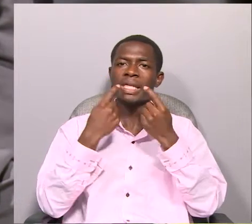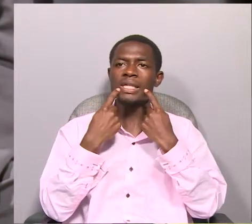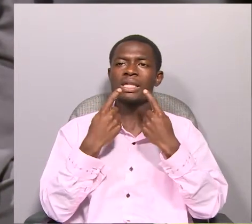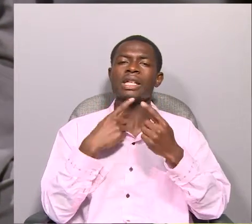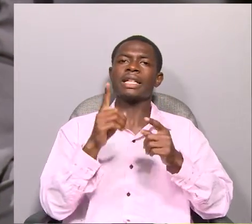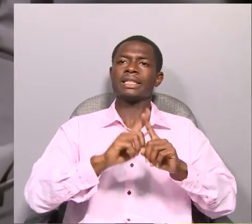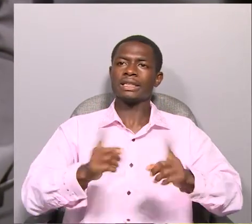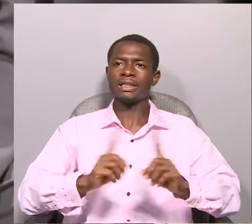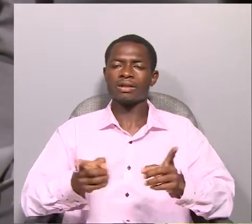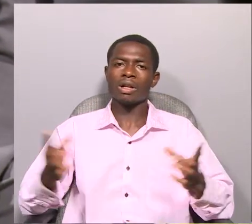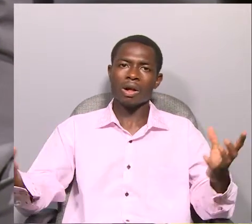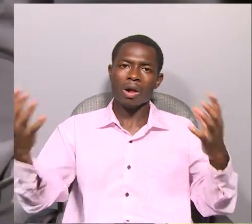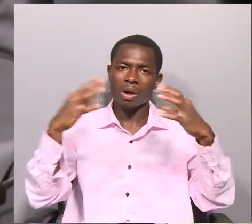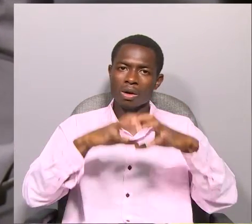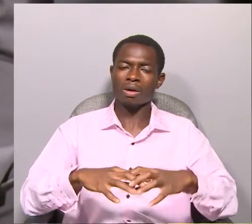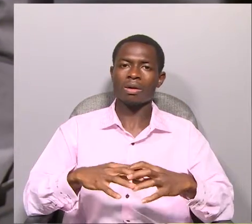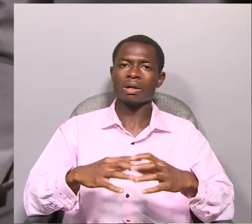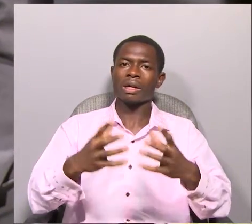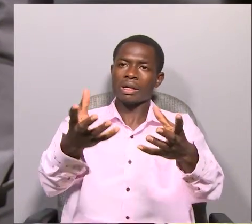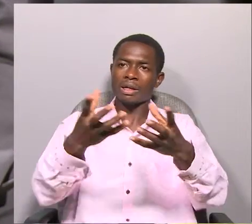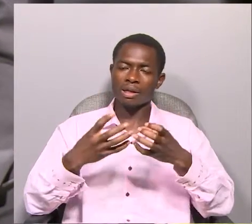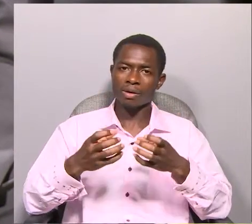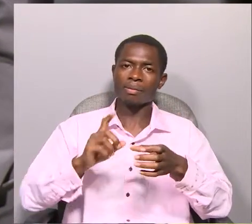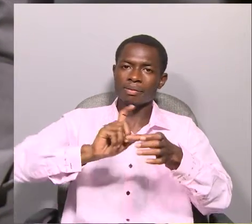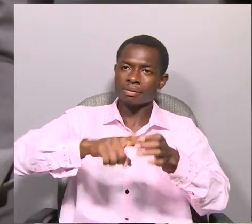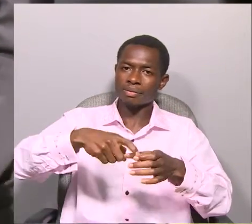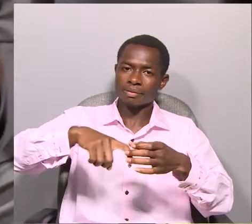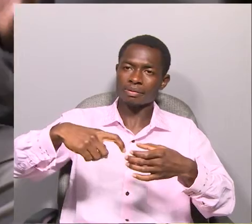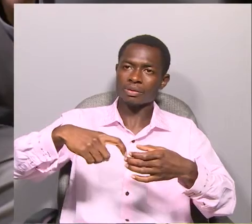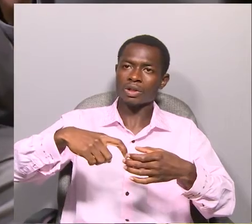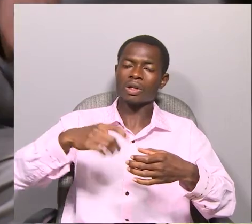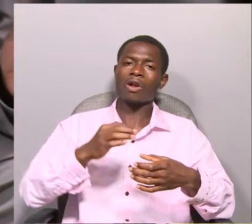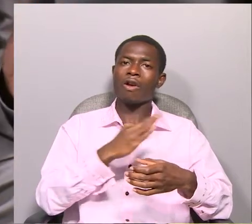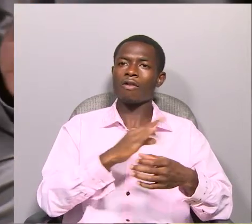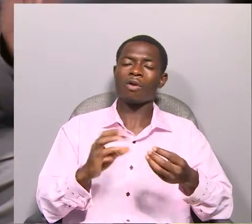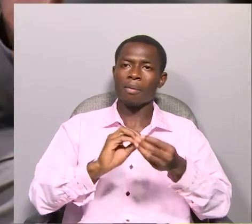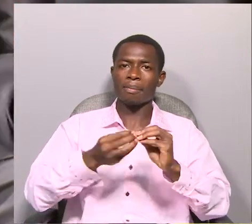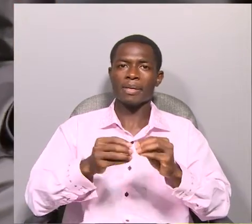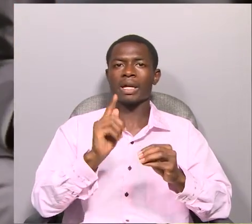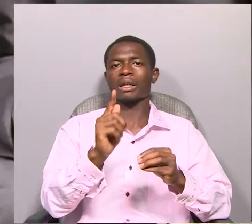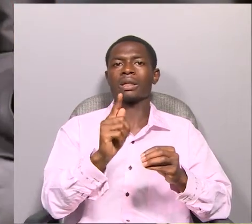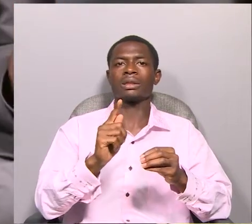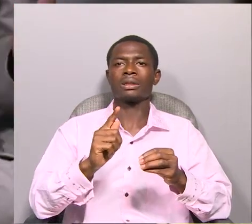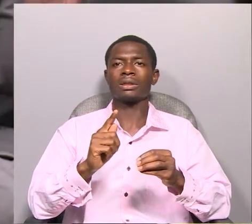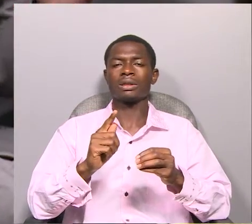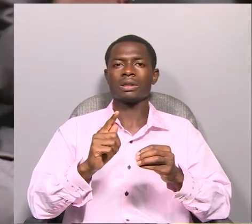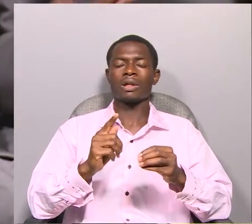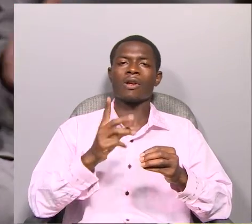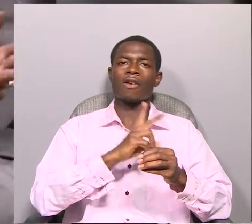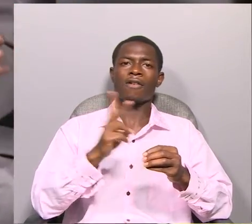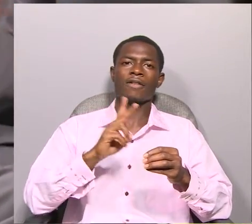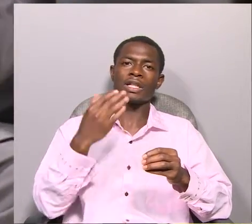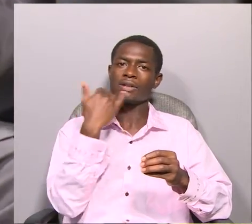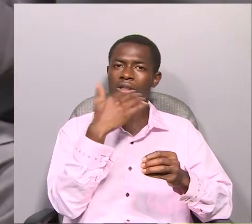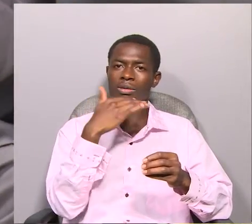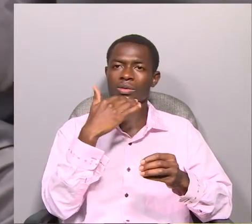scheme. And all the irrigation schemes around there were producing beans, peas, you know, and all